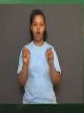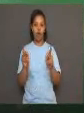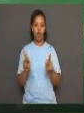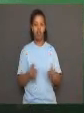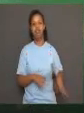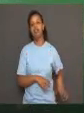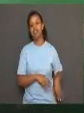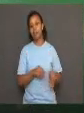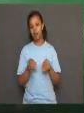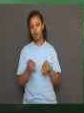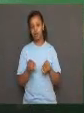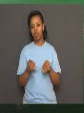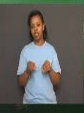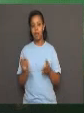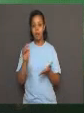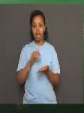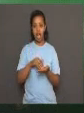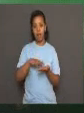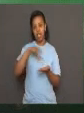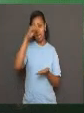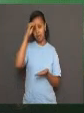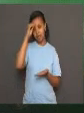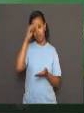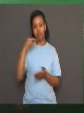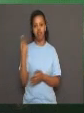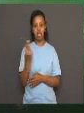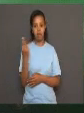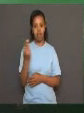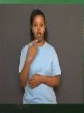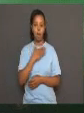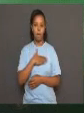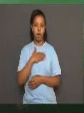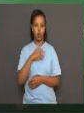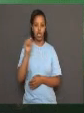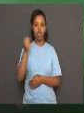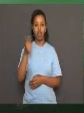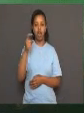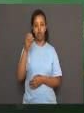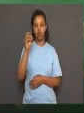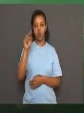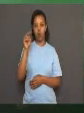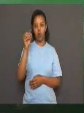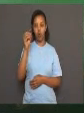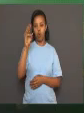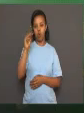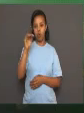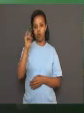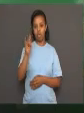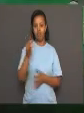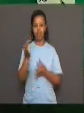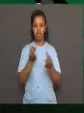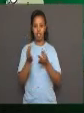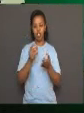Students, as a review, can you write the definition of taxonomy?